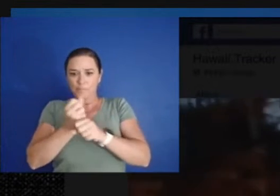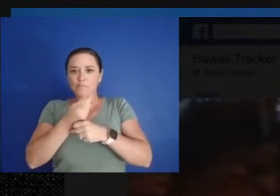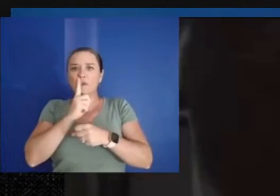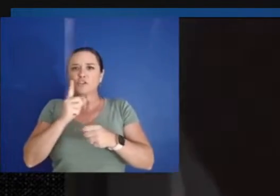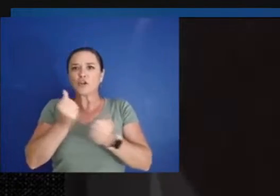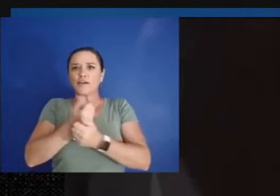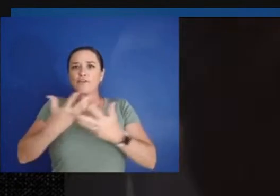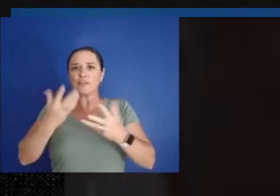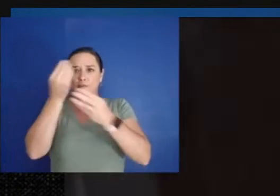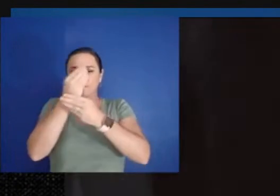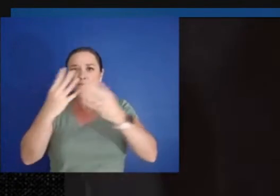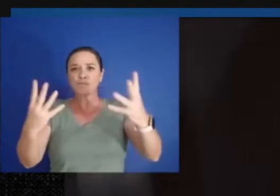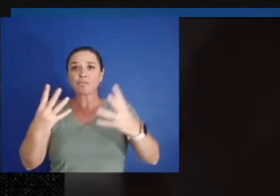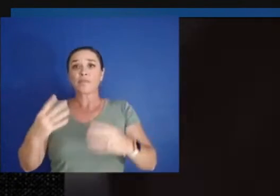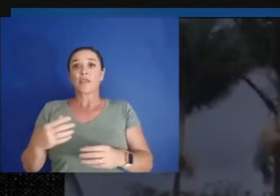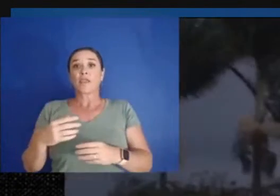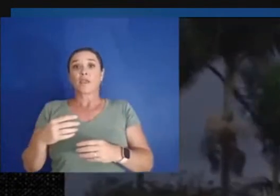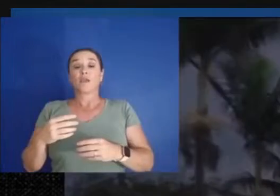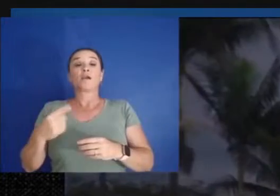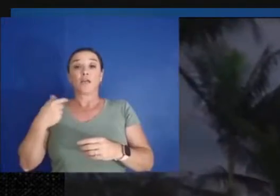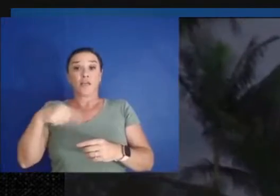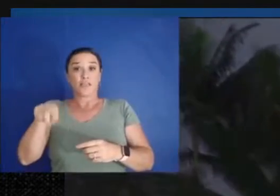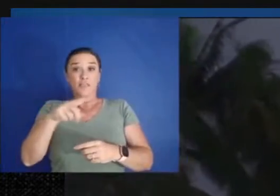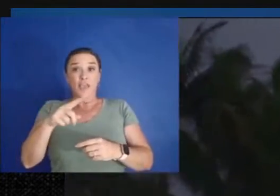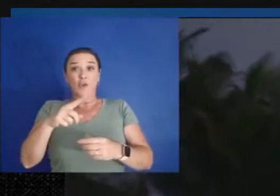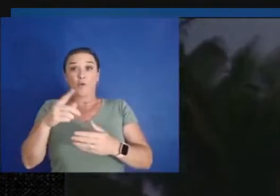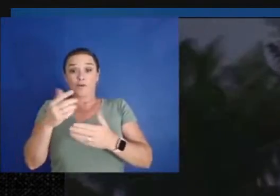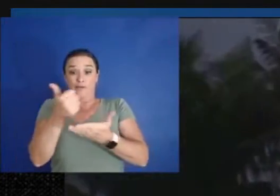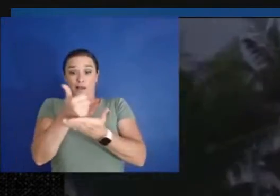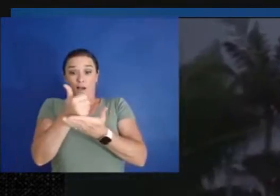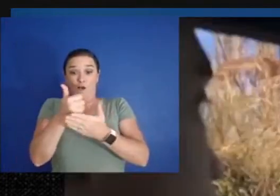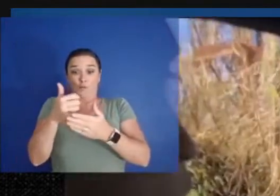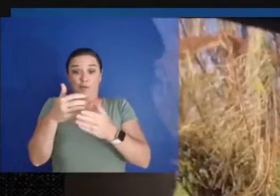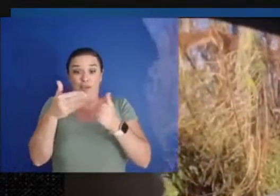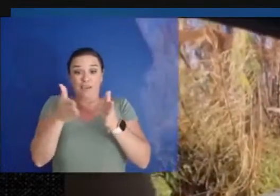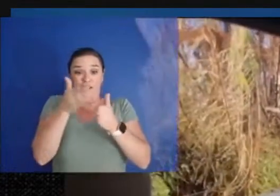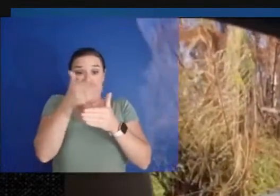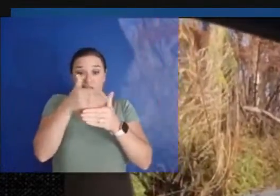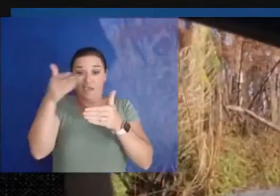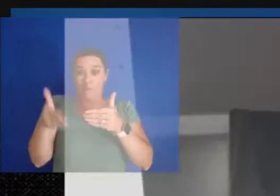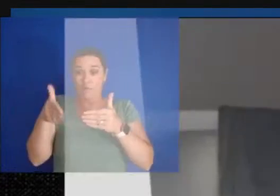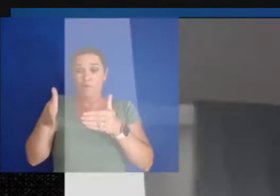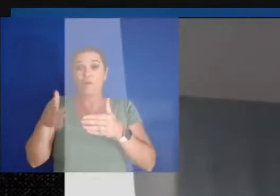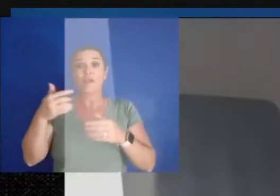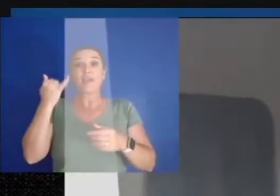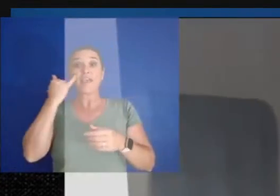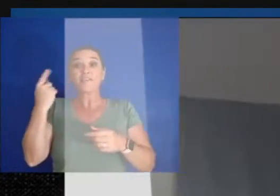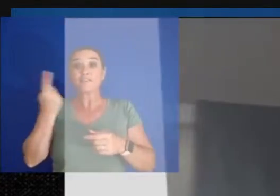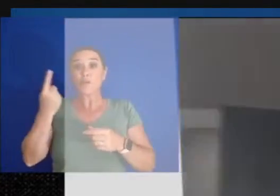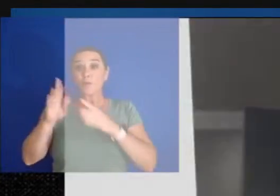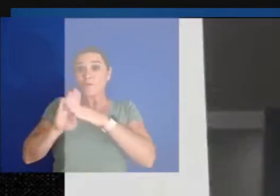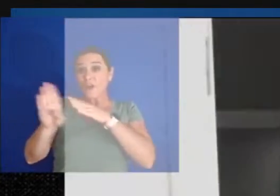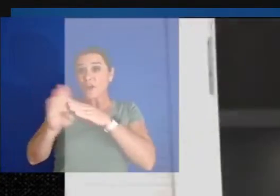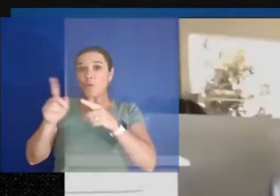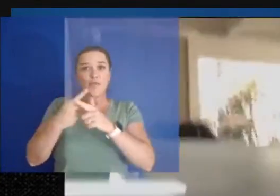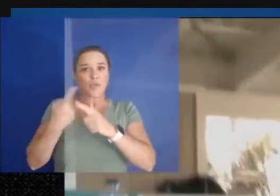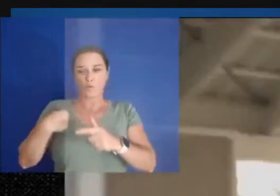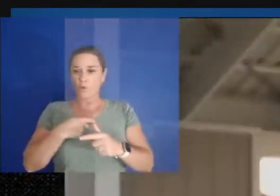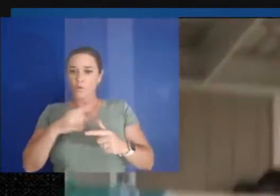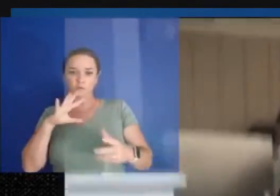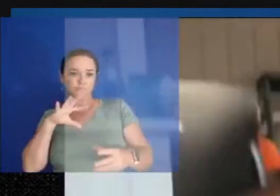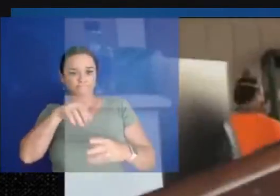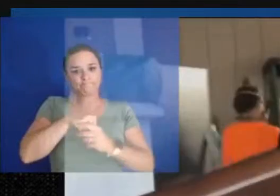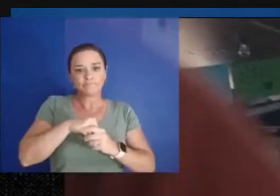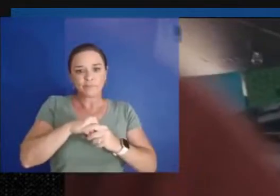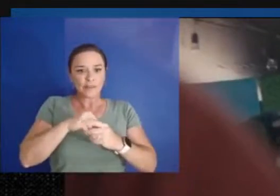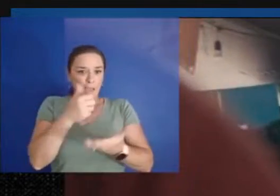lava moving. They weren't just sharing a story, they were helping their neighbor. If a family was being evacuated, my group would just jump in and help out.